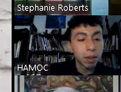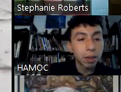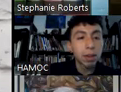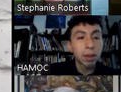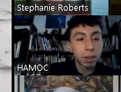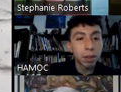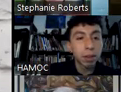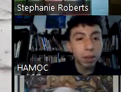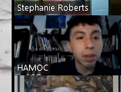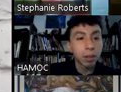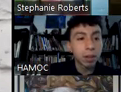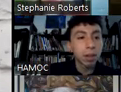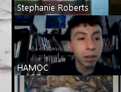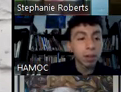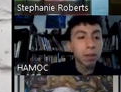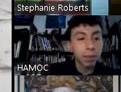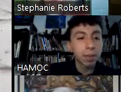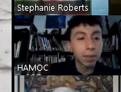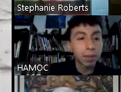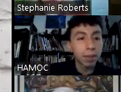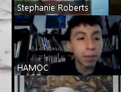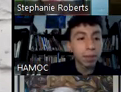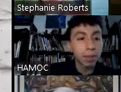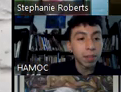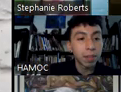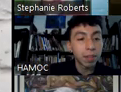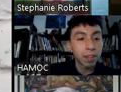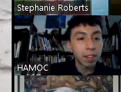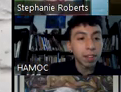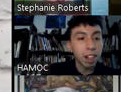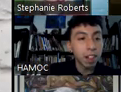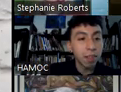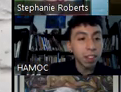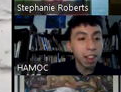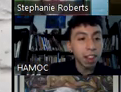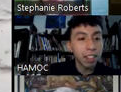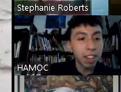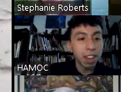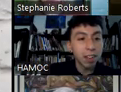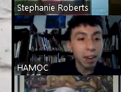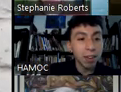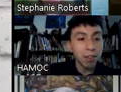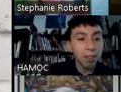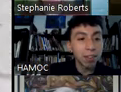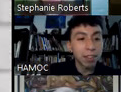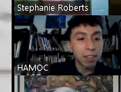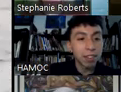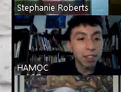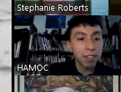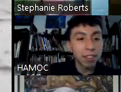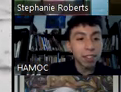Tina's work you have in the gallery. This is an additional piece that you did. Love the light, the sky. Wow.